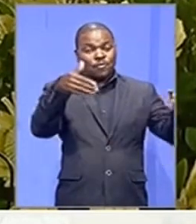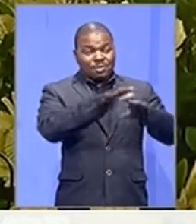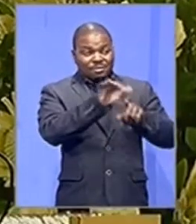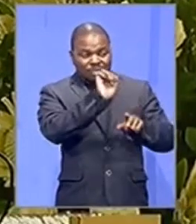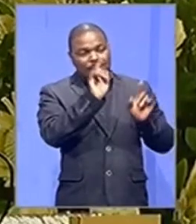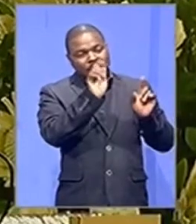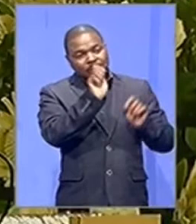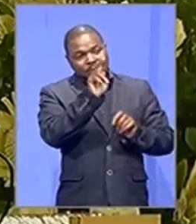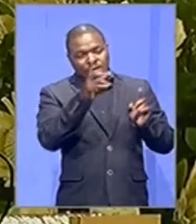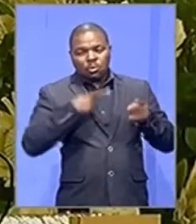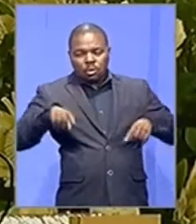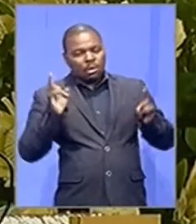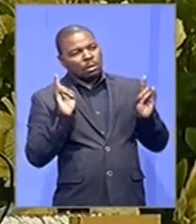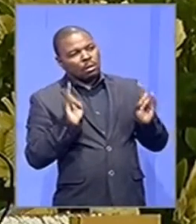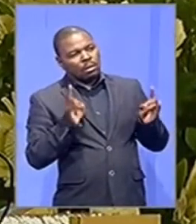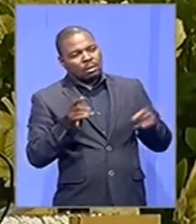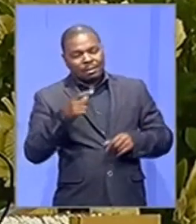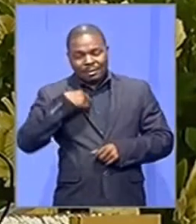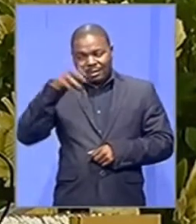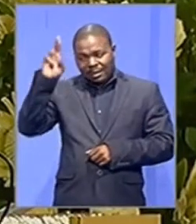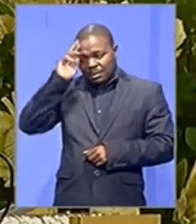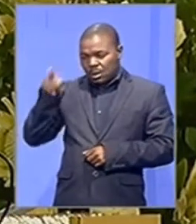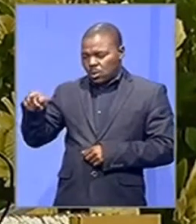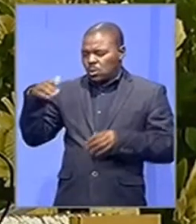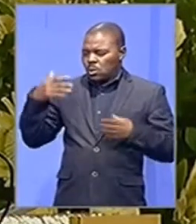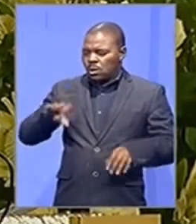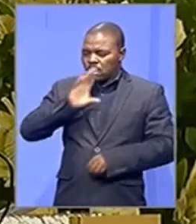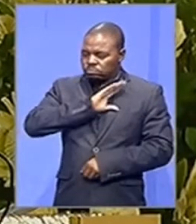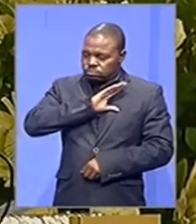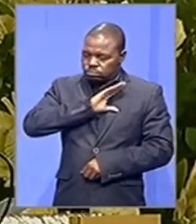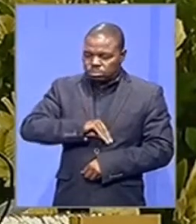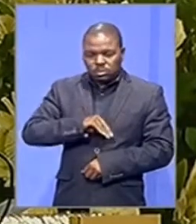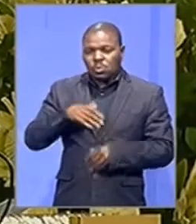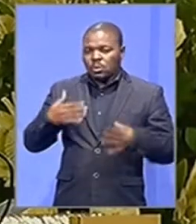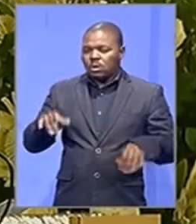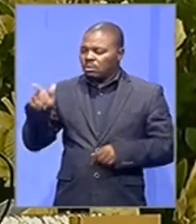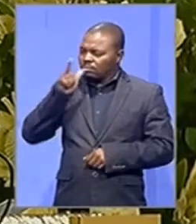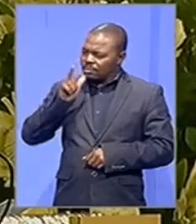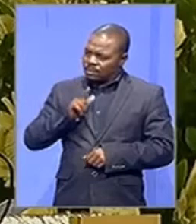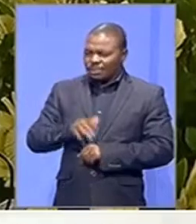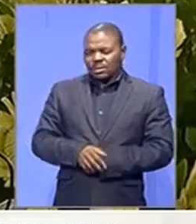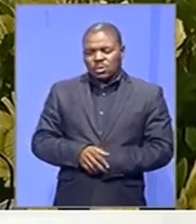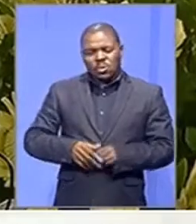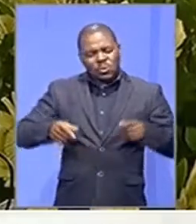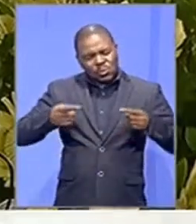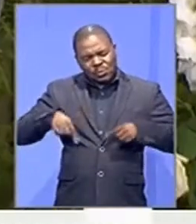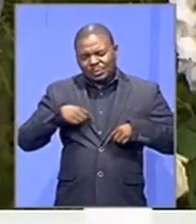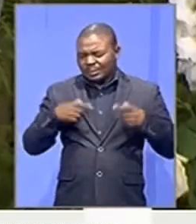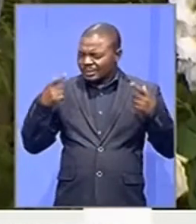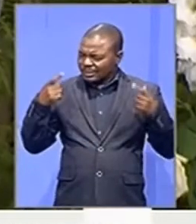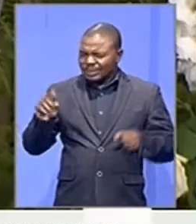him being very distraught and saying to me, "What have we